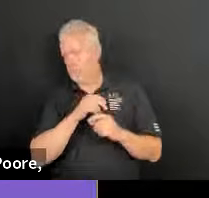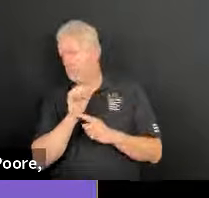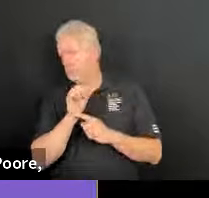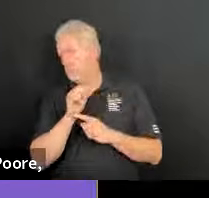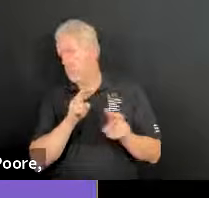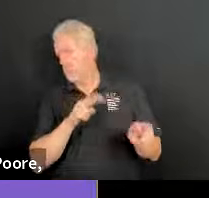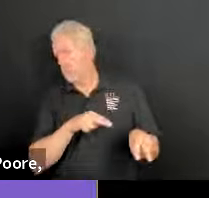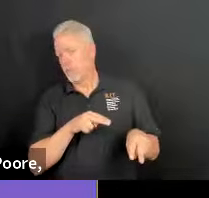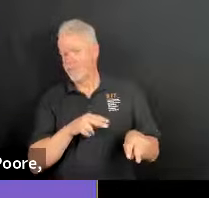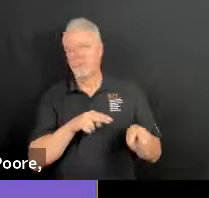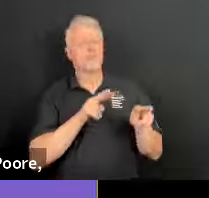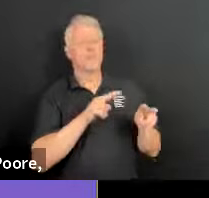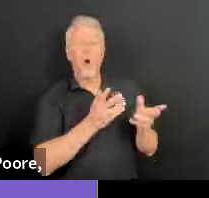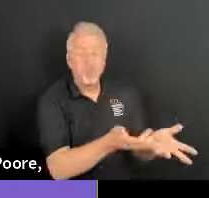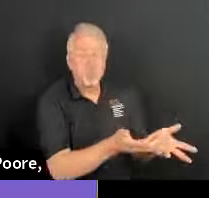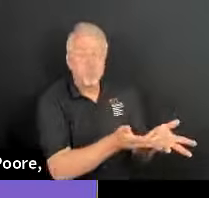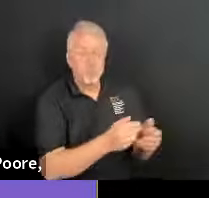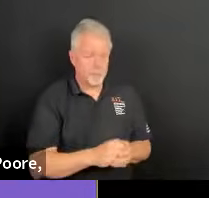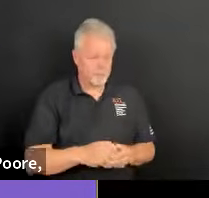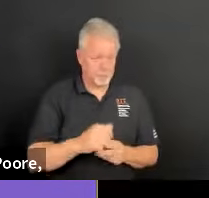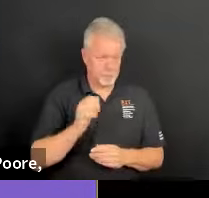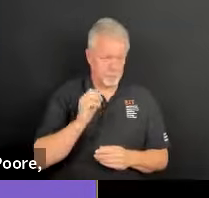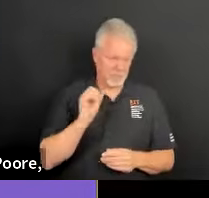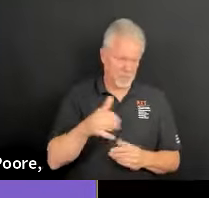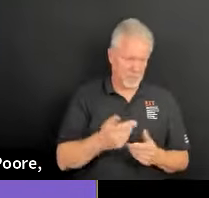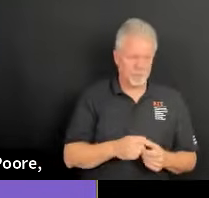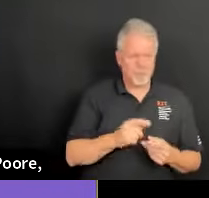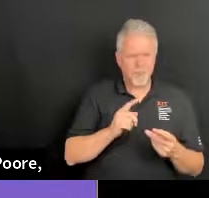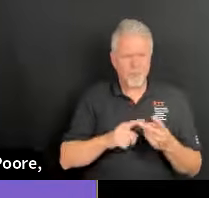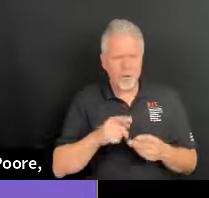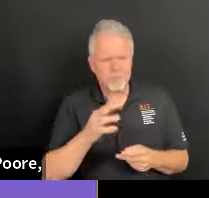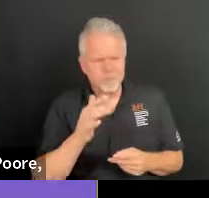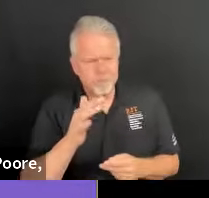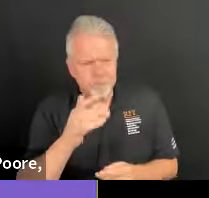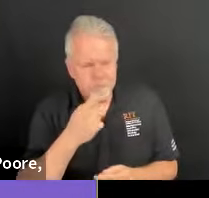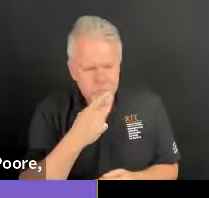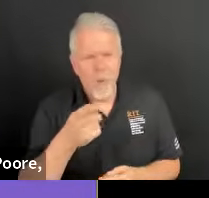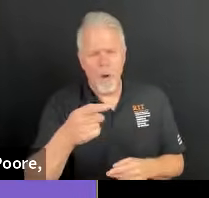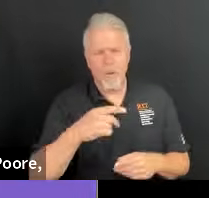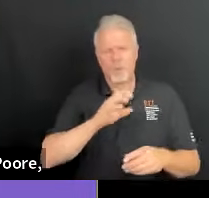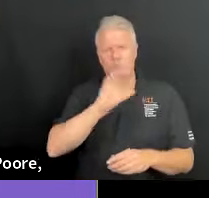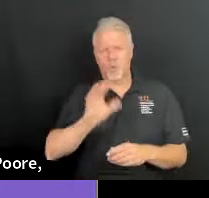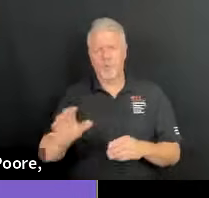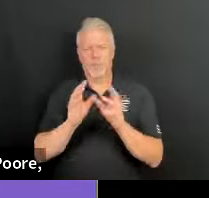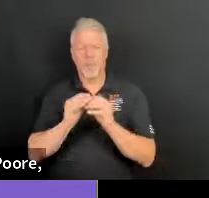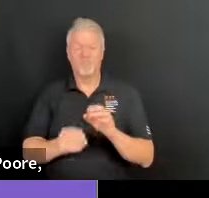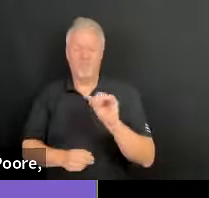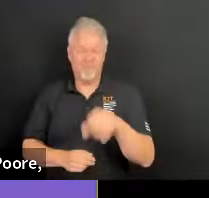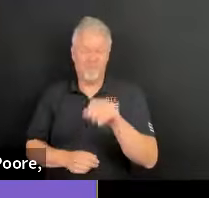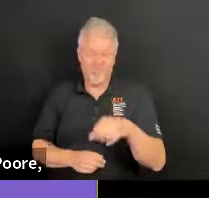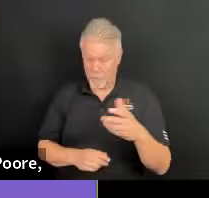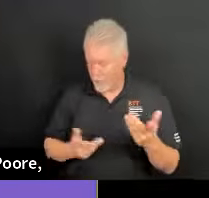So we're really hoping to be able to start the conversation about drug and alcohol use without the stigma, like I mentioned earlier.